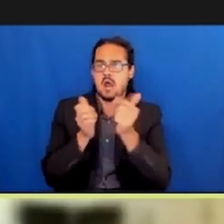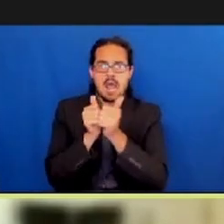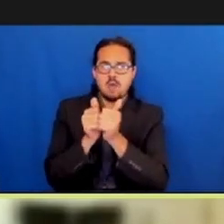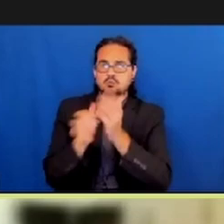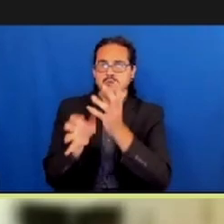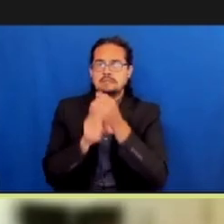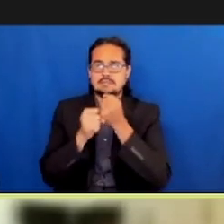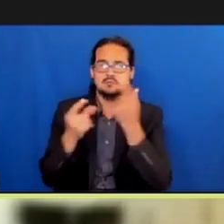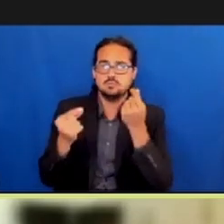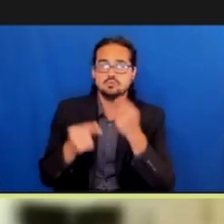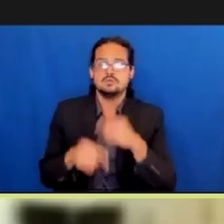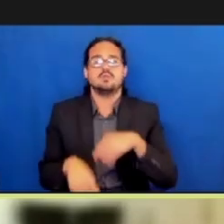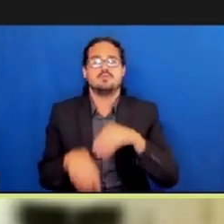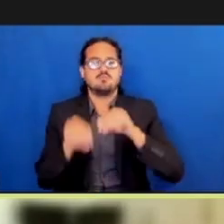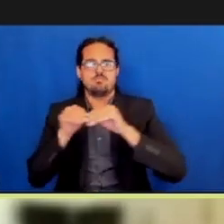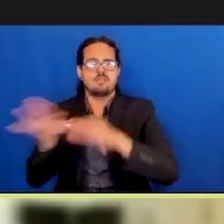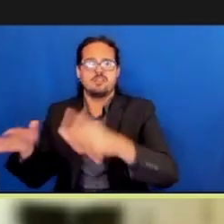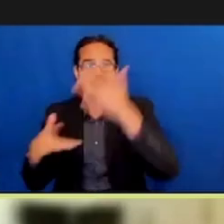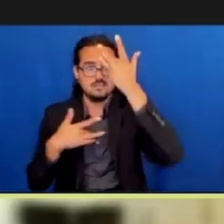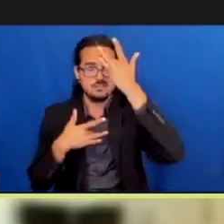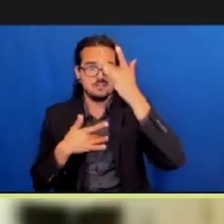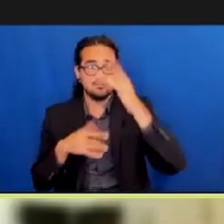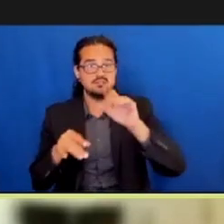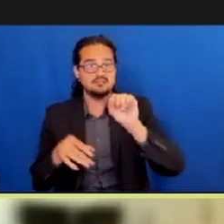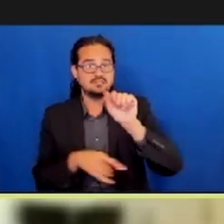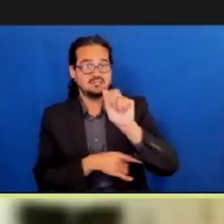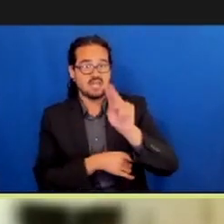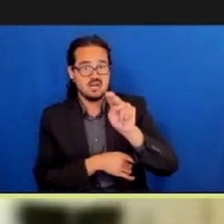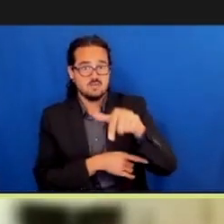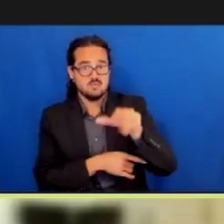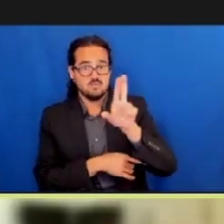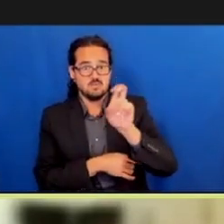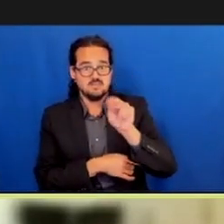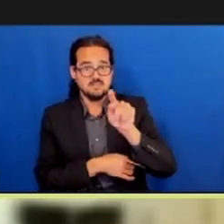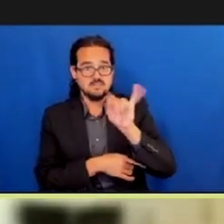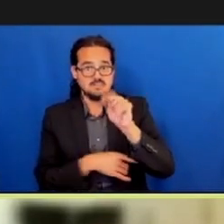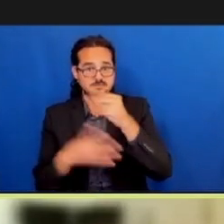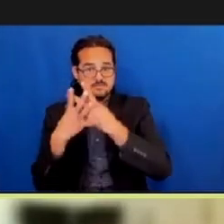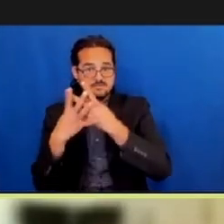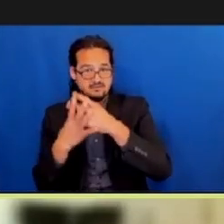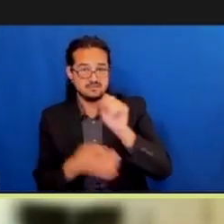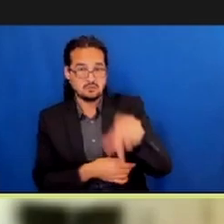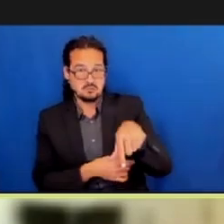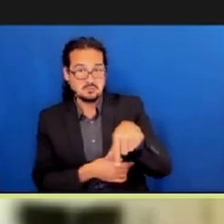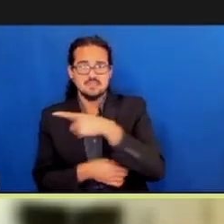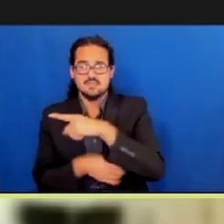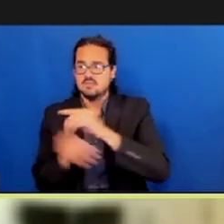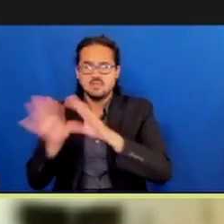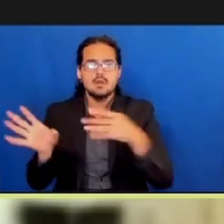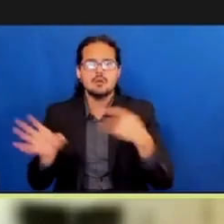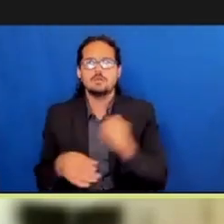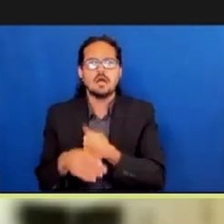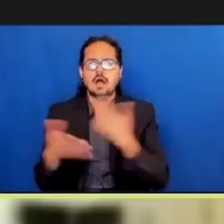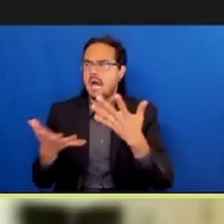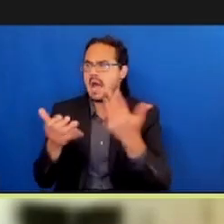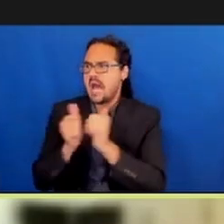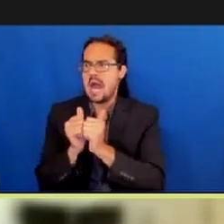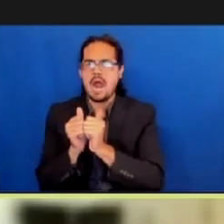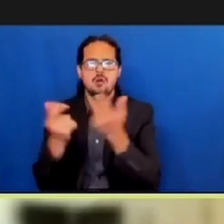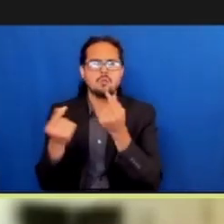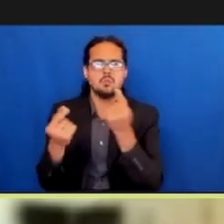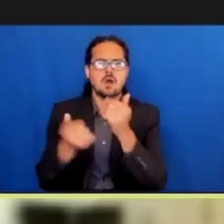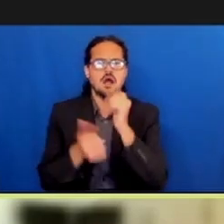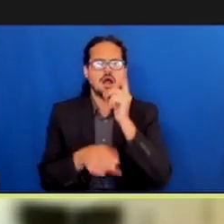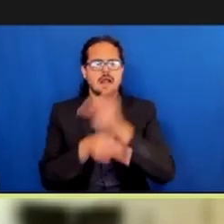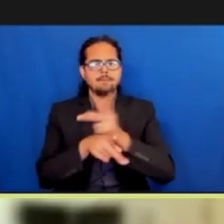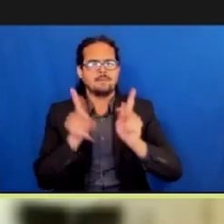about how we were going to keep all of you in the community safe, and the wild rodeo of the early days of the vaccine era. I want to tip